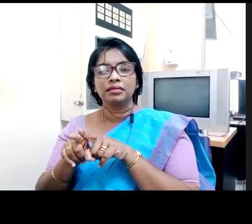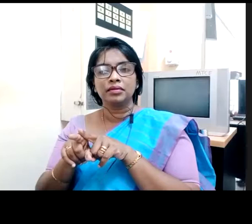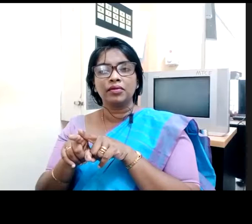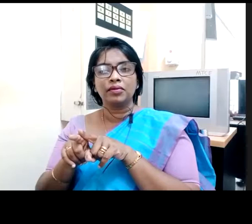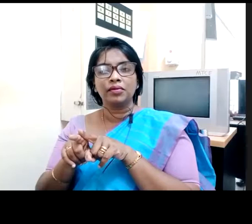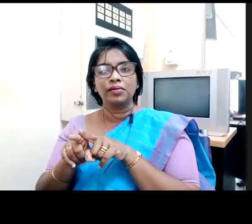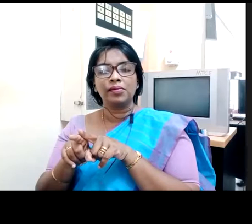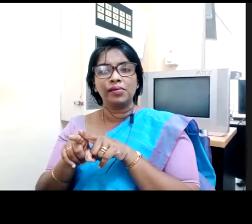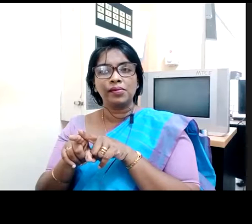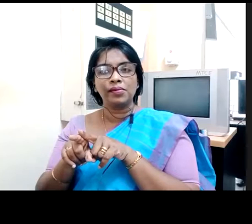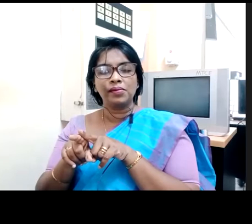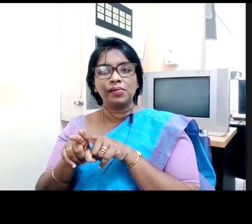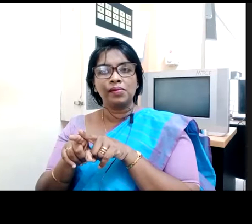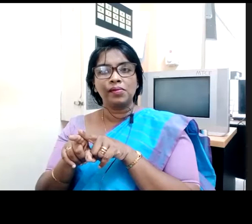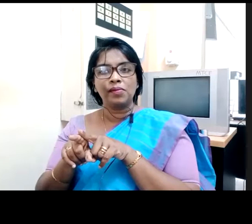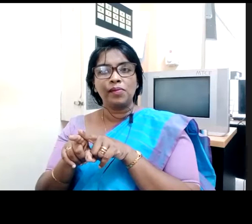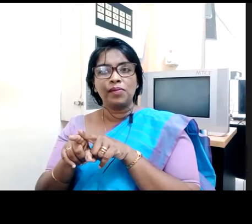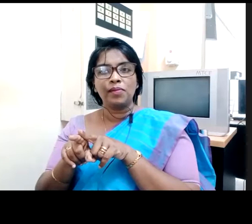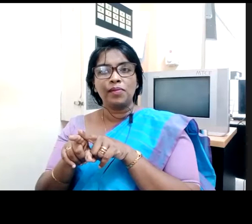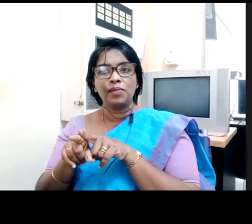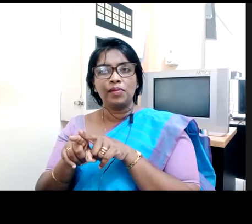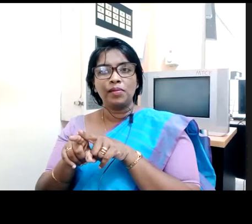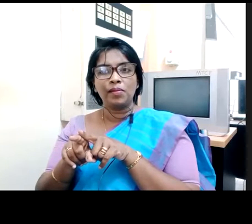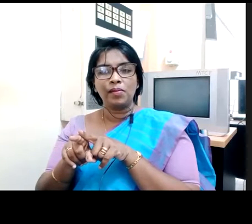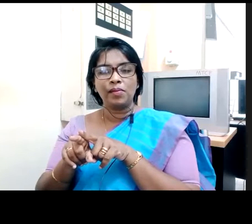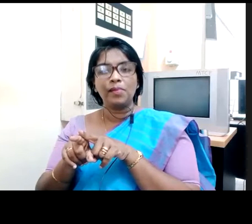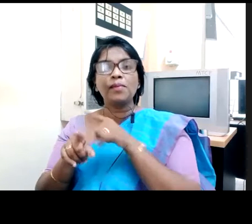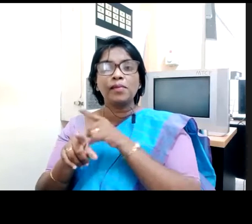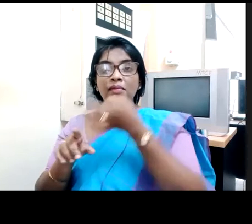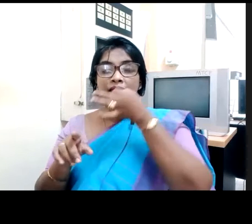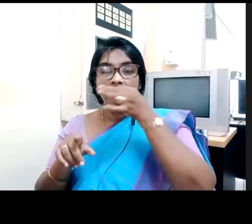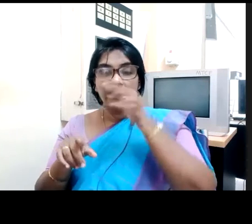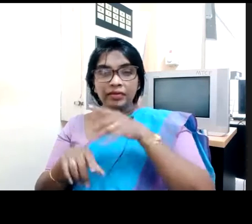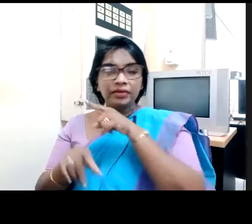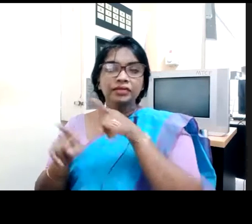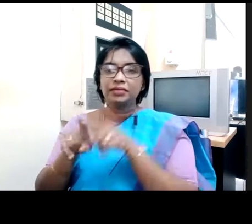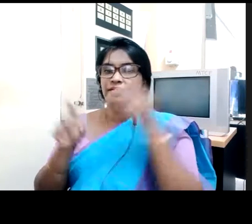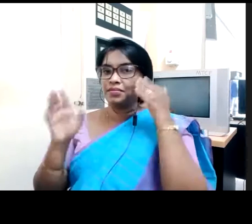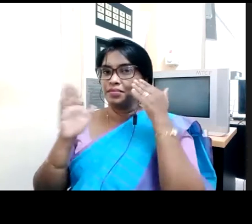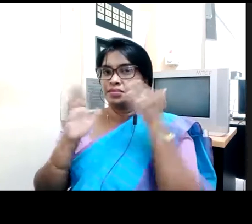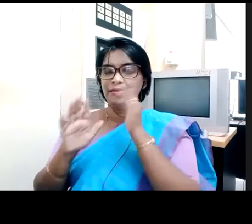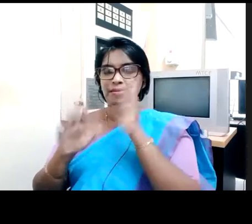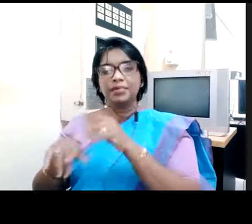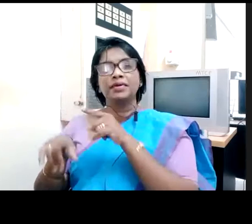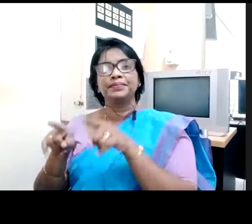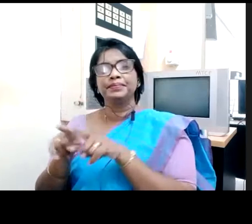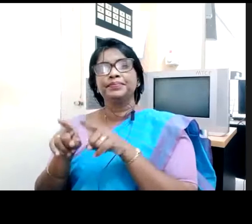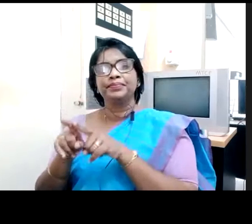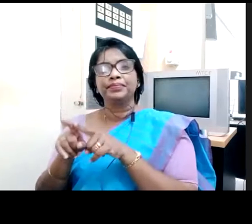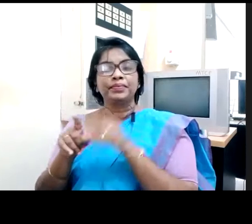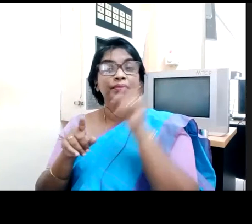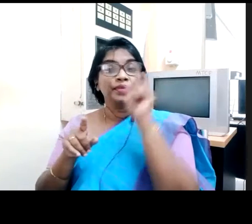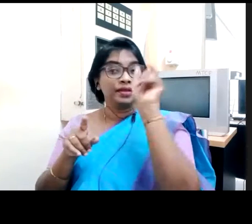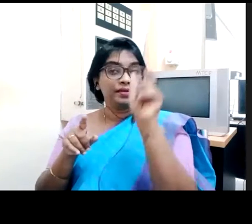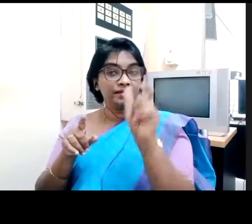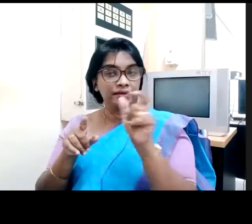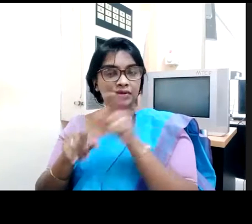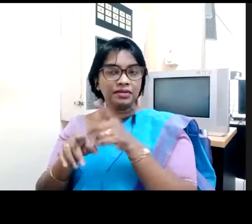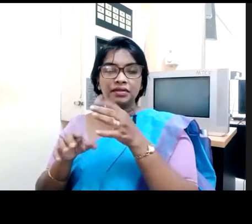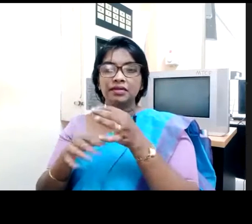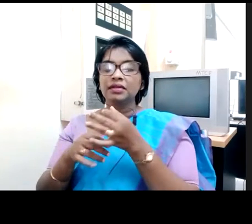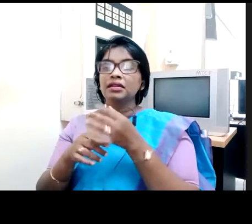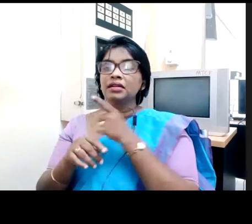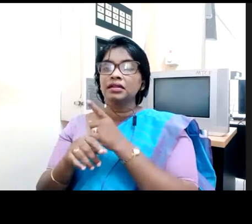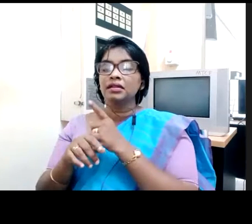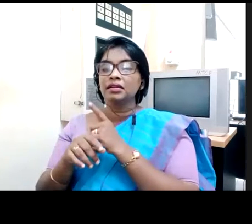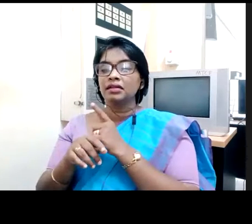the word in Sinhala Rasayana, but even if you take the subject knowledge, we have organic chemistry, inorganic chemistry, and physical